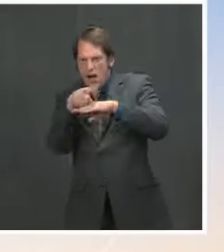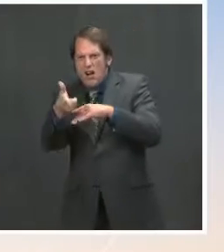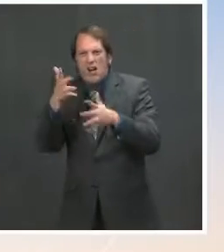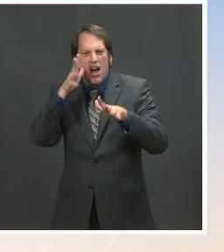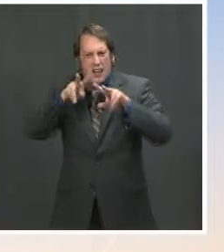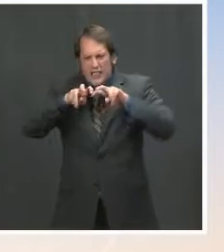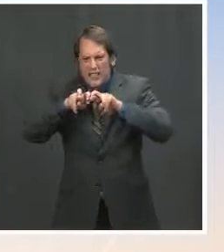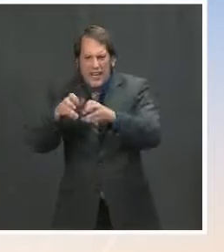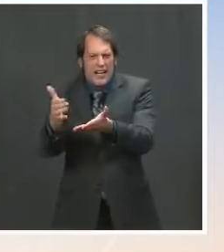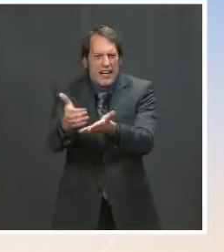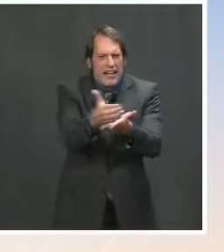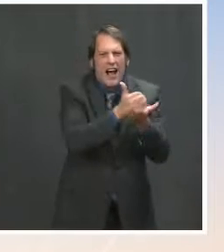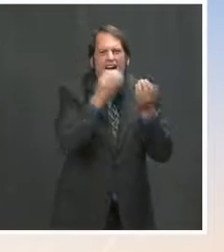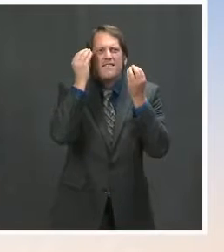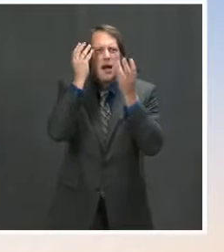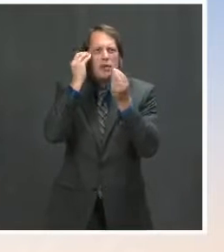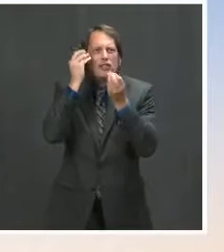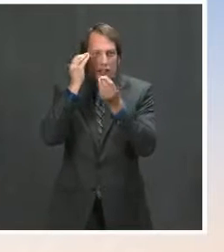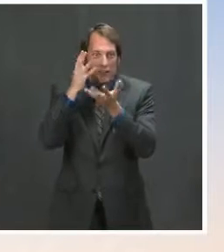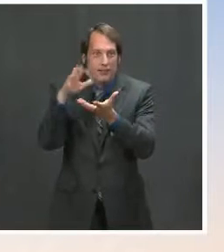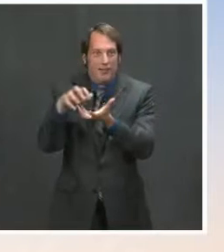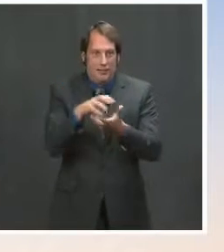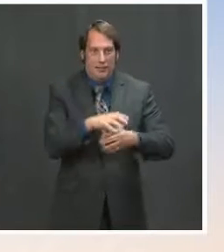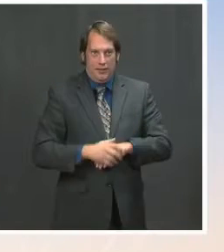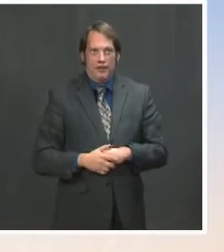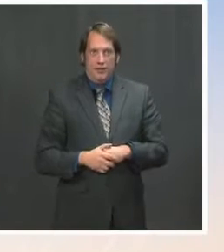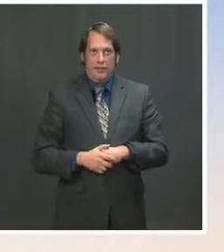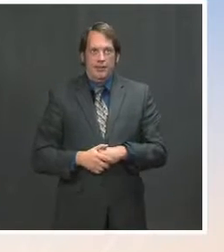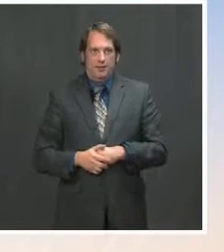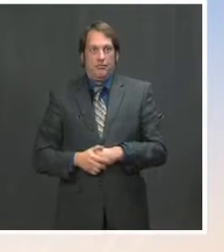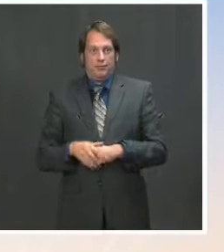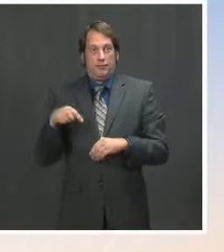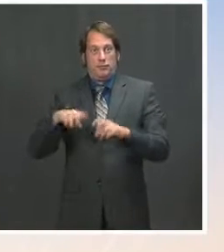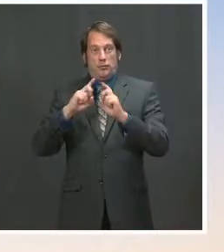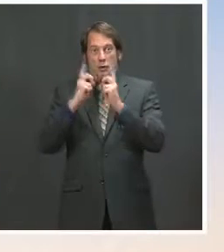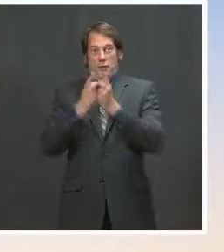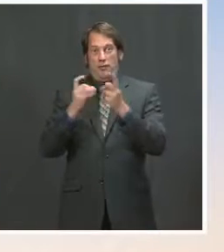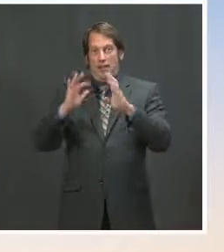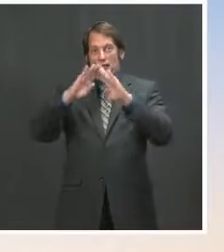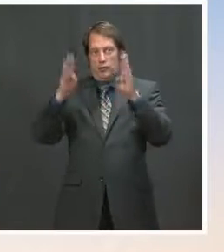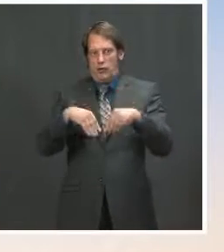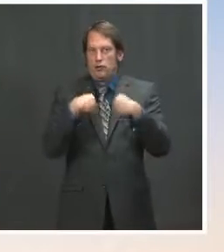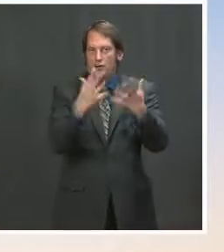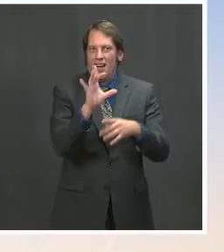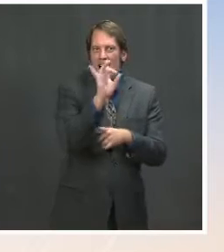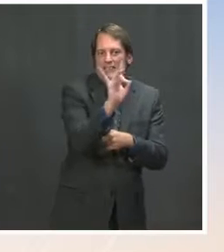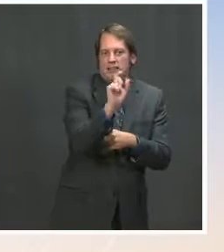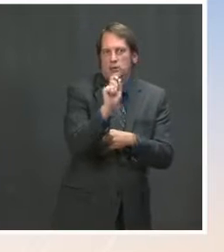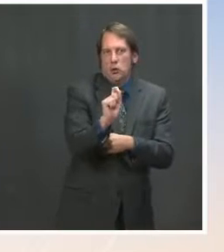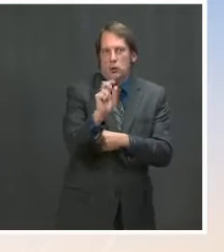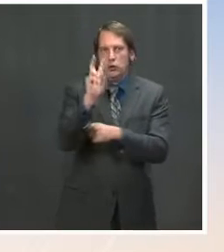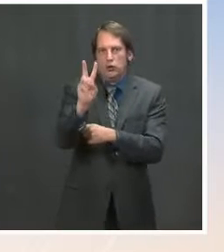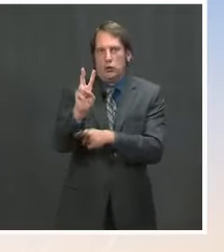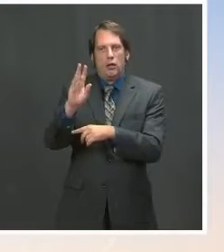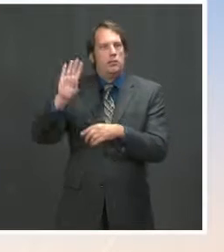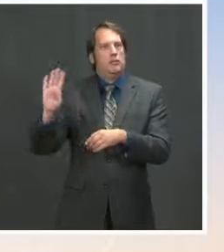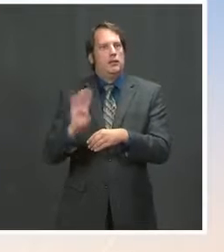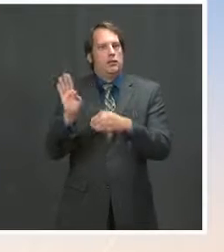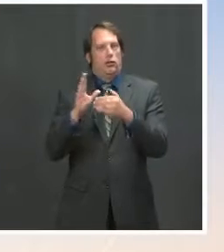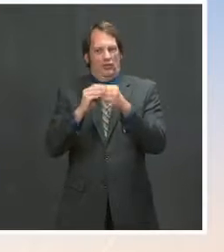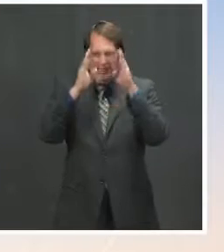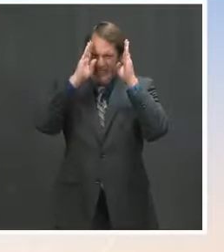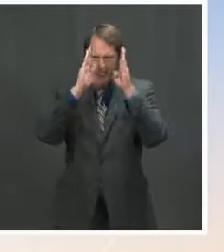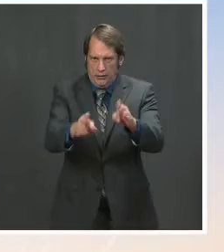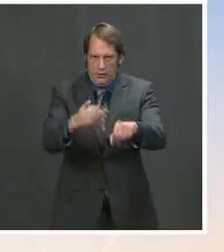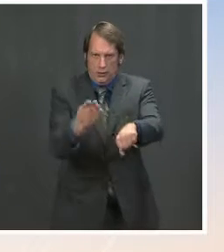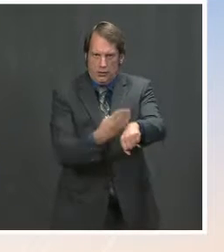Urban Development is announcing the obligation of $8.2 billion in Community Development Block Grant Mitigation Funds